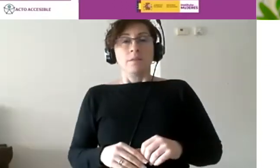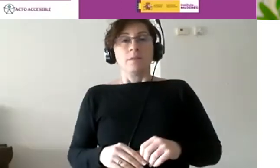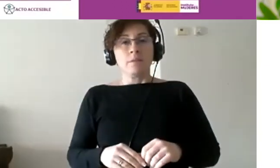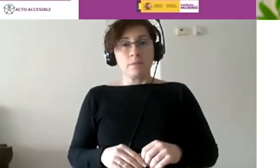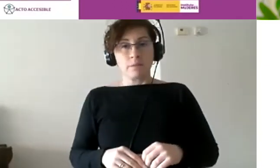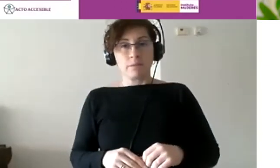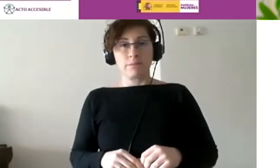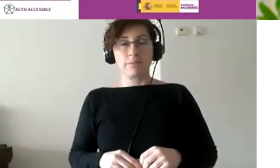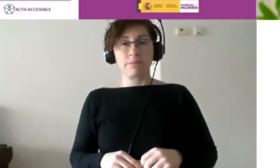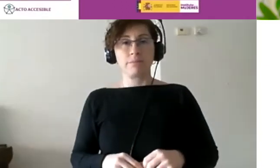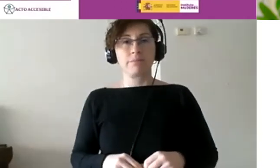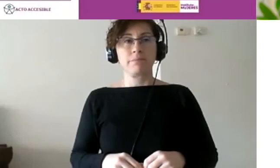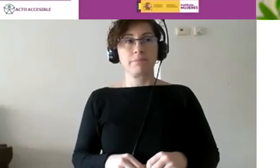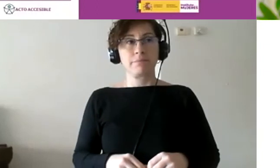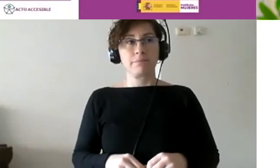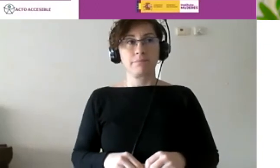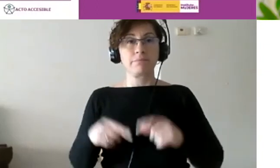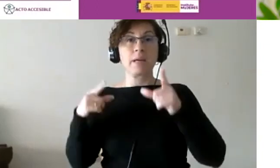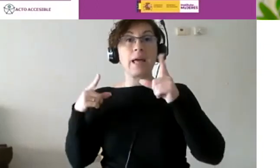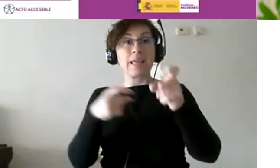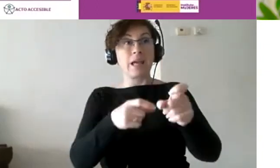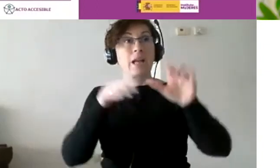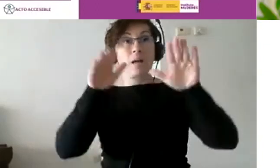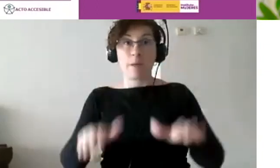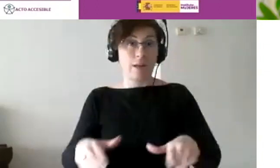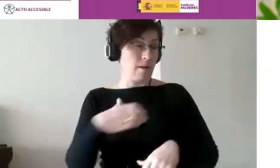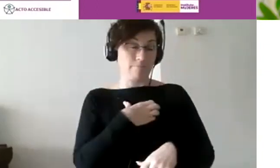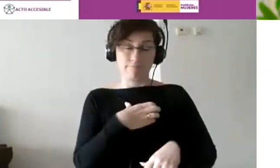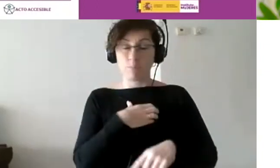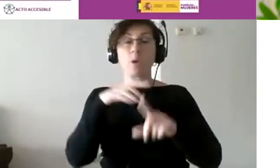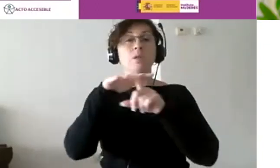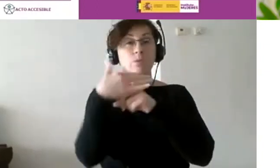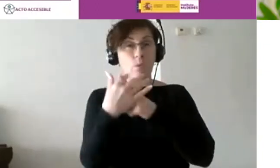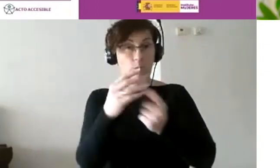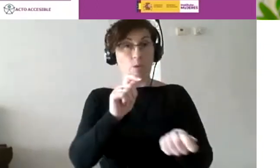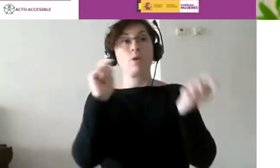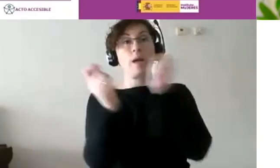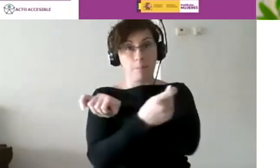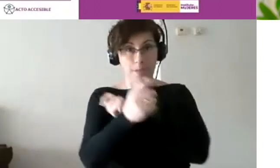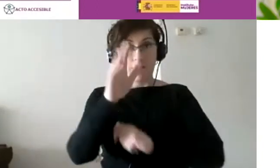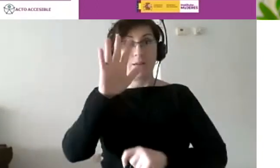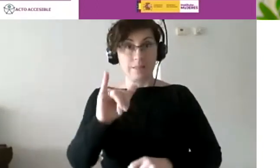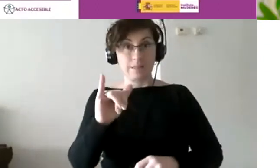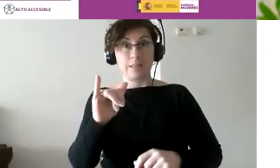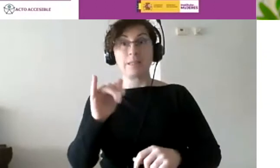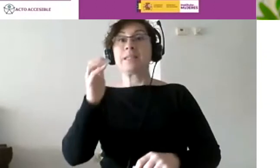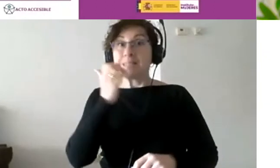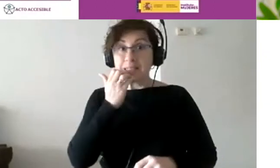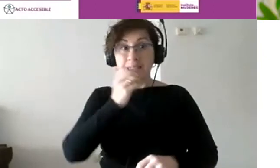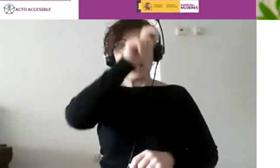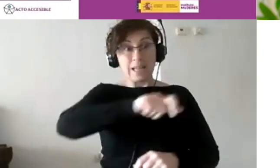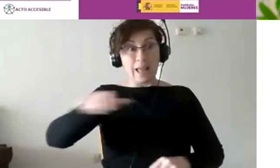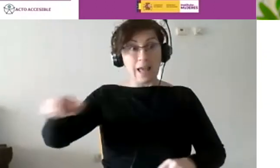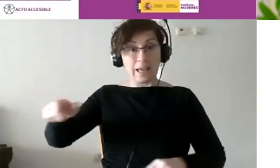for those who are there and to those who are trying to leave Ukraine and come to